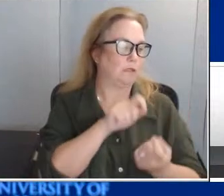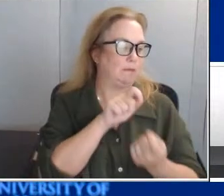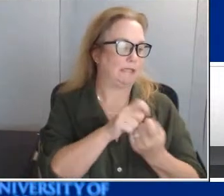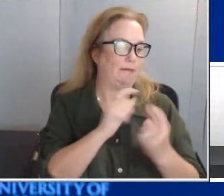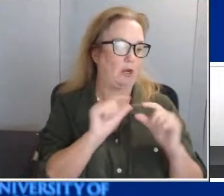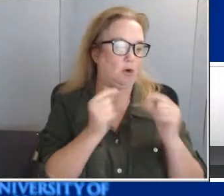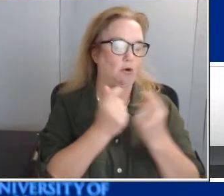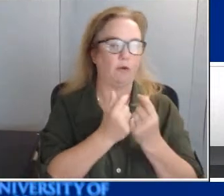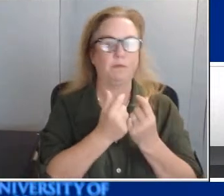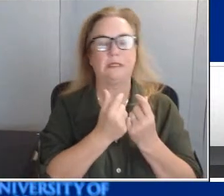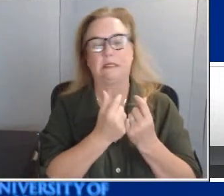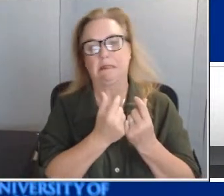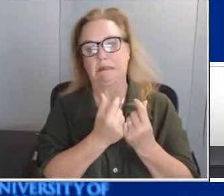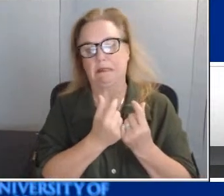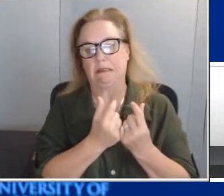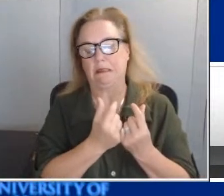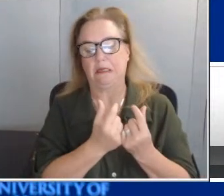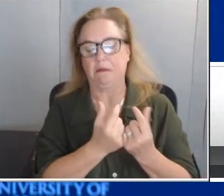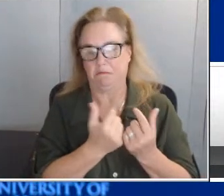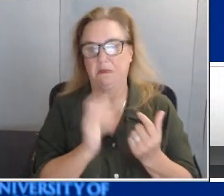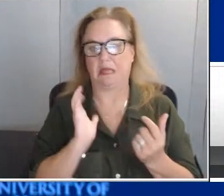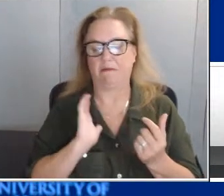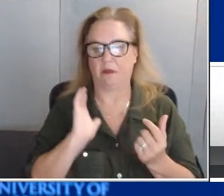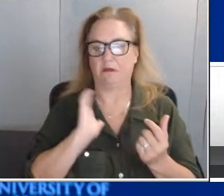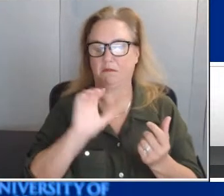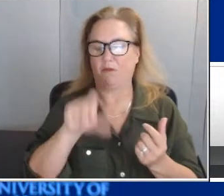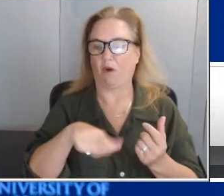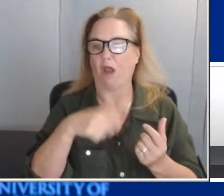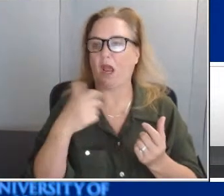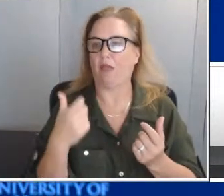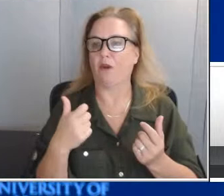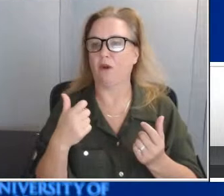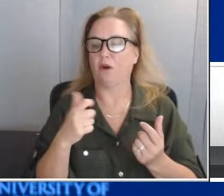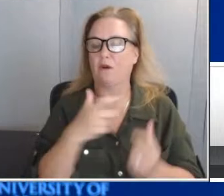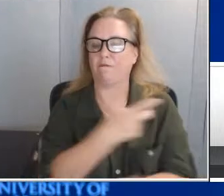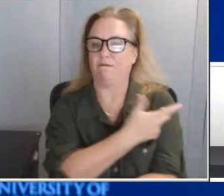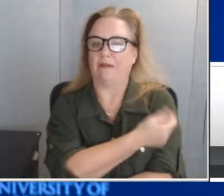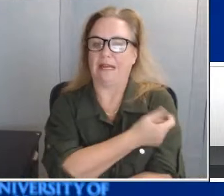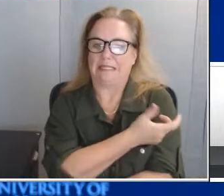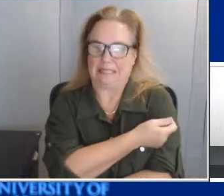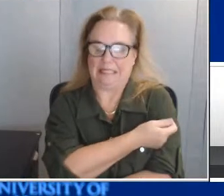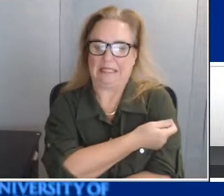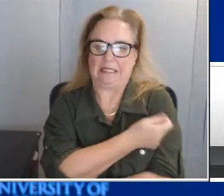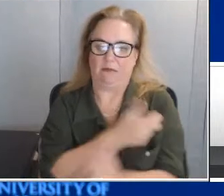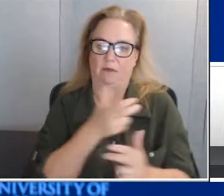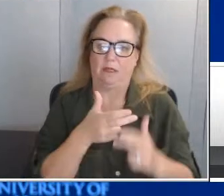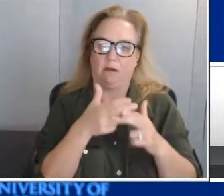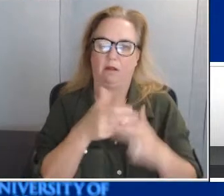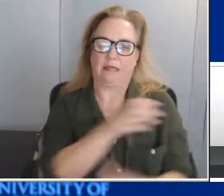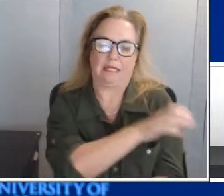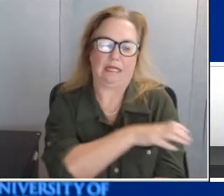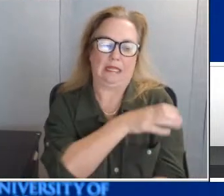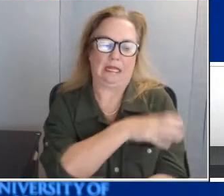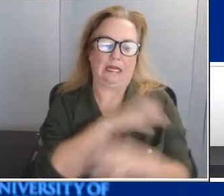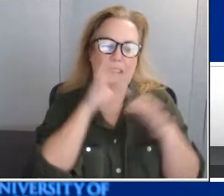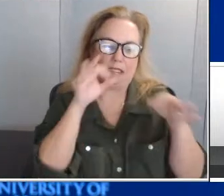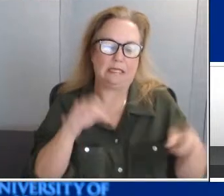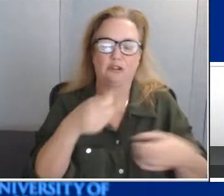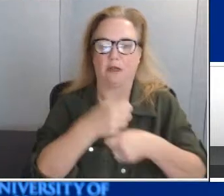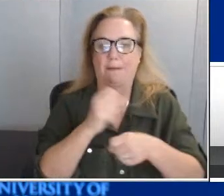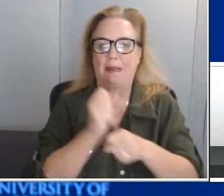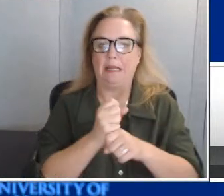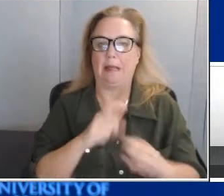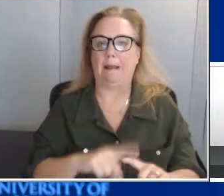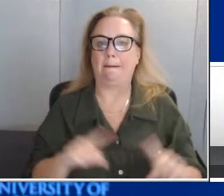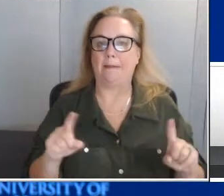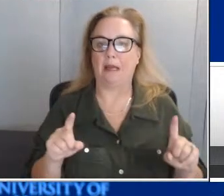they have done for other vaccines in what they called clinical decision making. But when